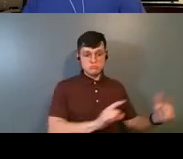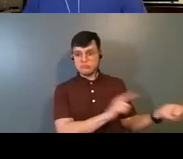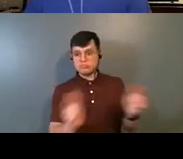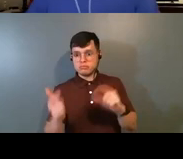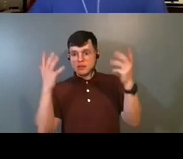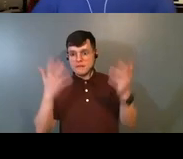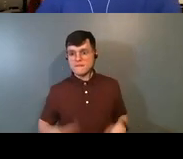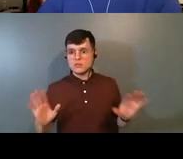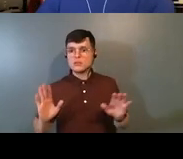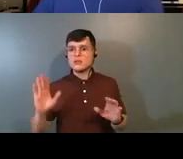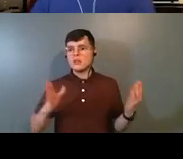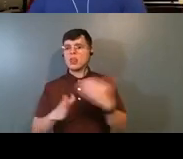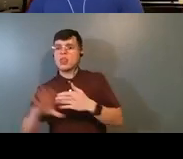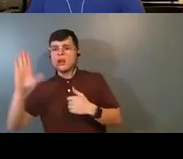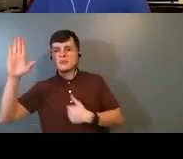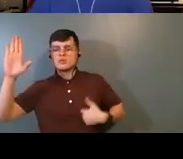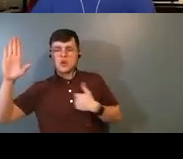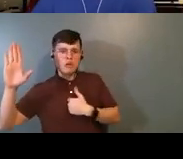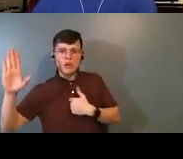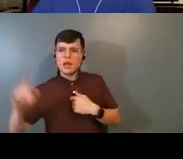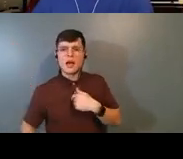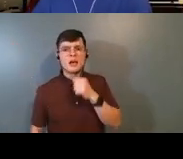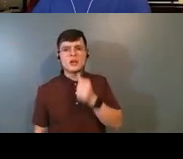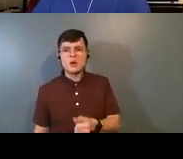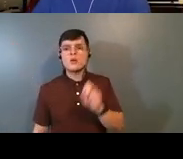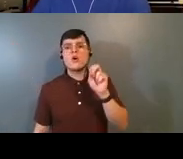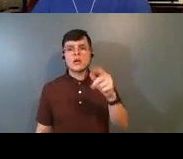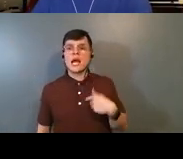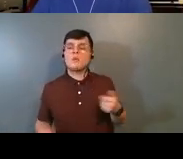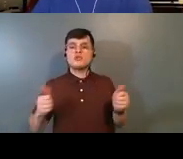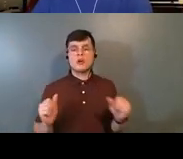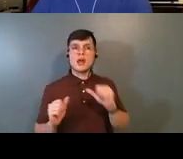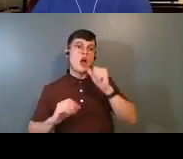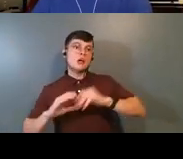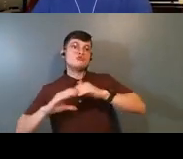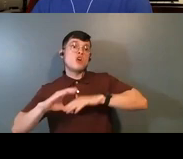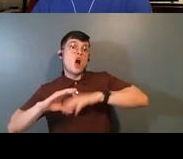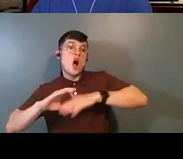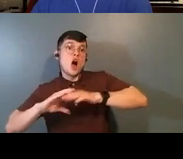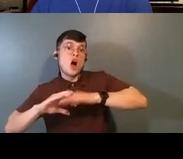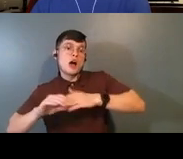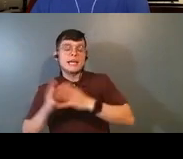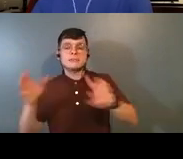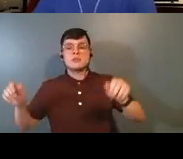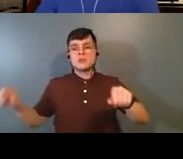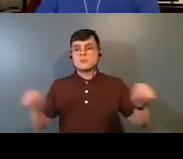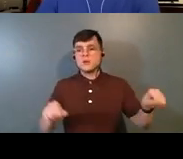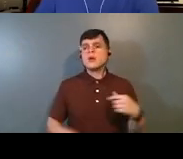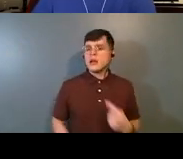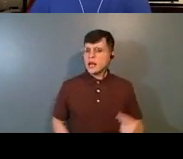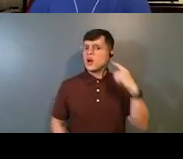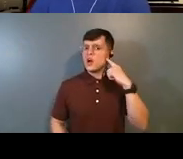I'm sorry, I know, okay, I'm going to try not to talk as much as I can. You know what, we've heard some stuff